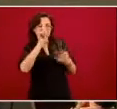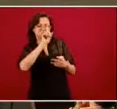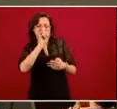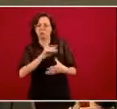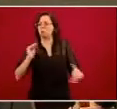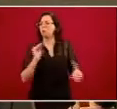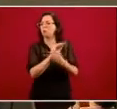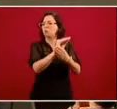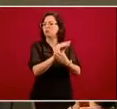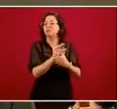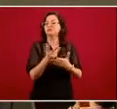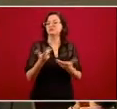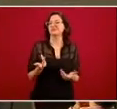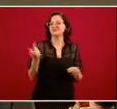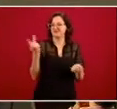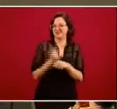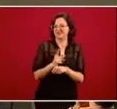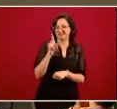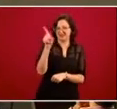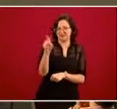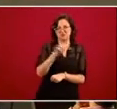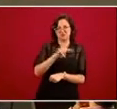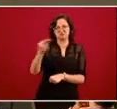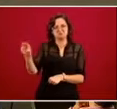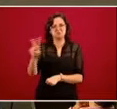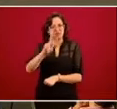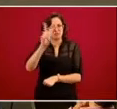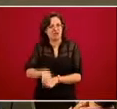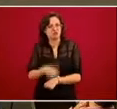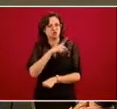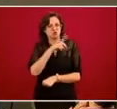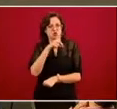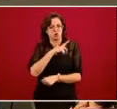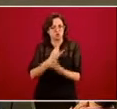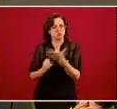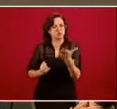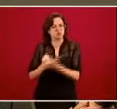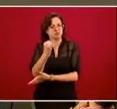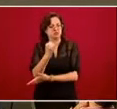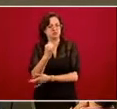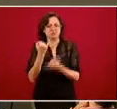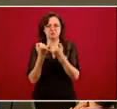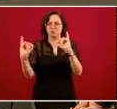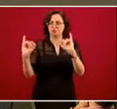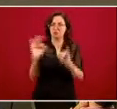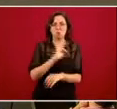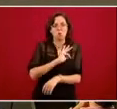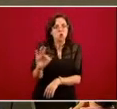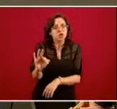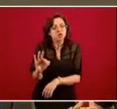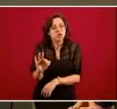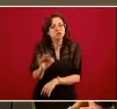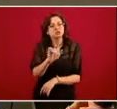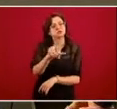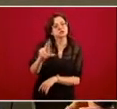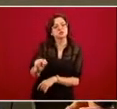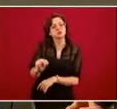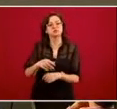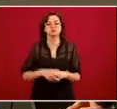Michoacan governor today, he said he's not going to listen to the measures of the federal government. Does he have the authority to say those